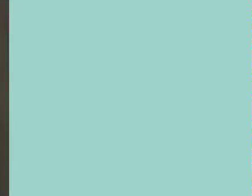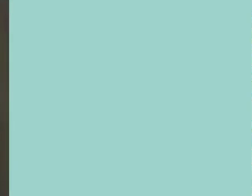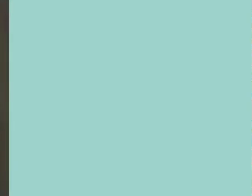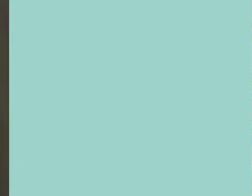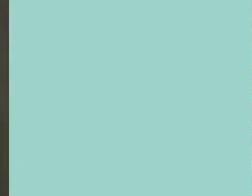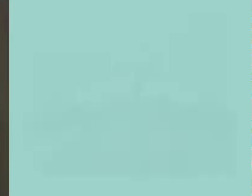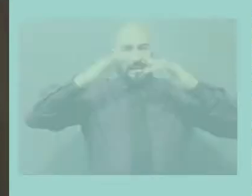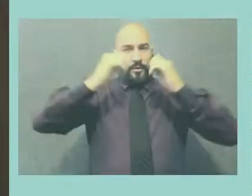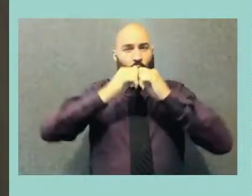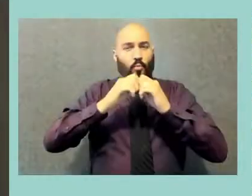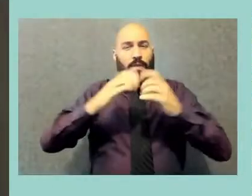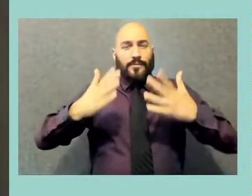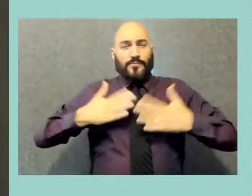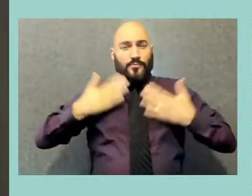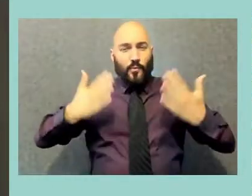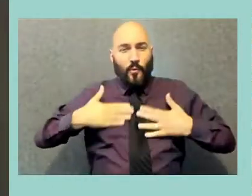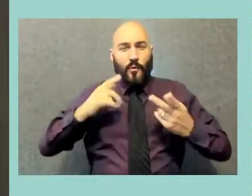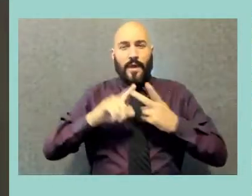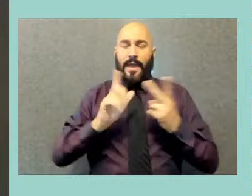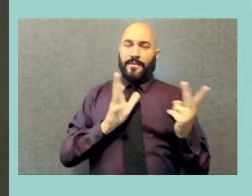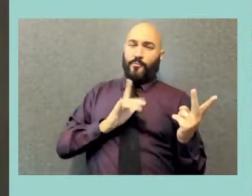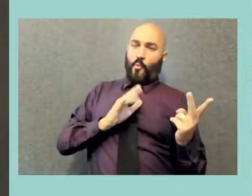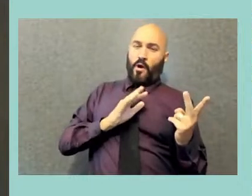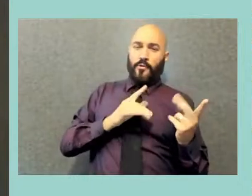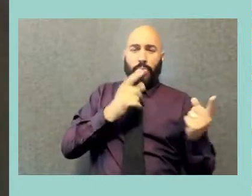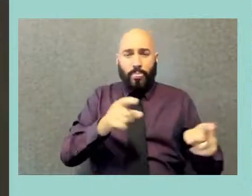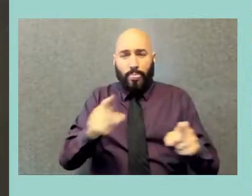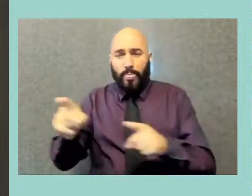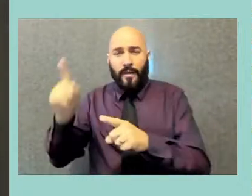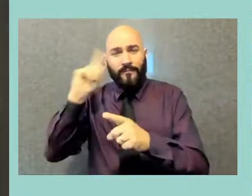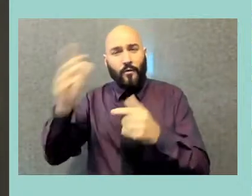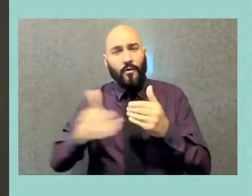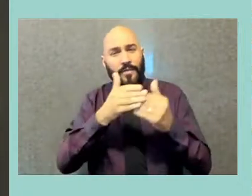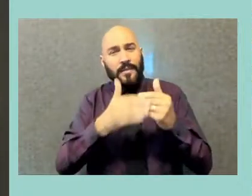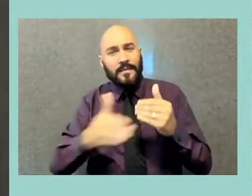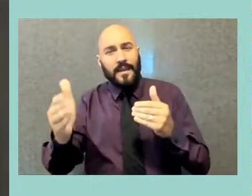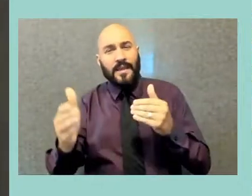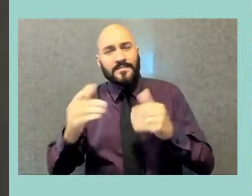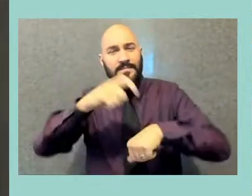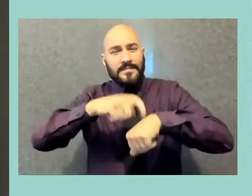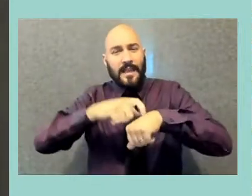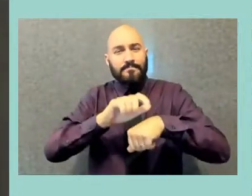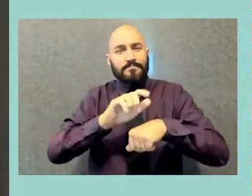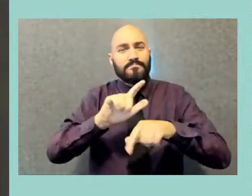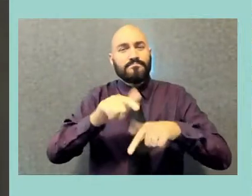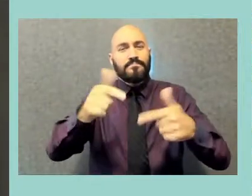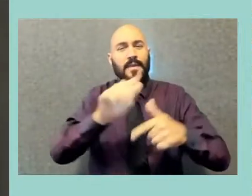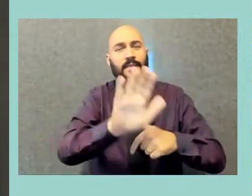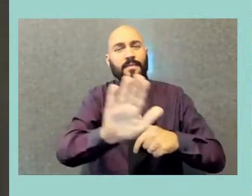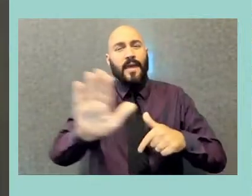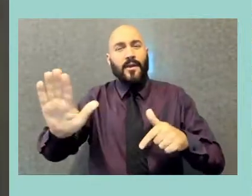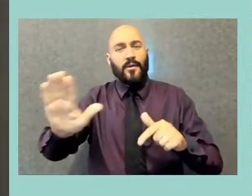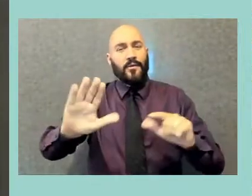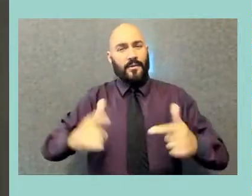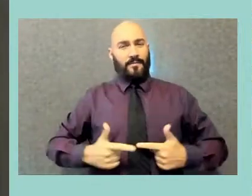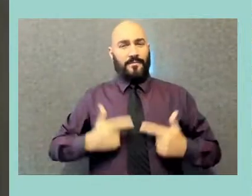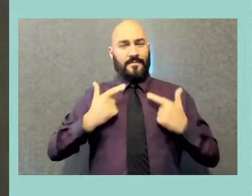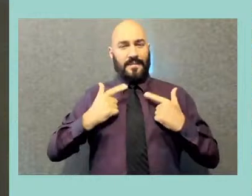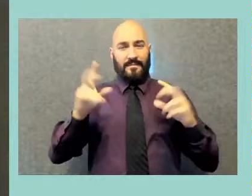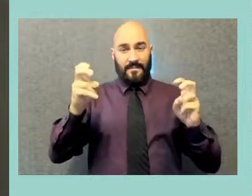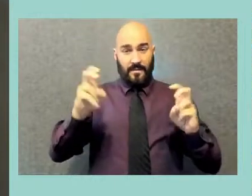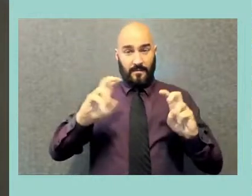we are about to bless into the next phase of their lives. This group of young people is full of